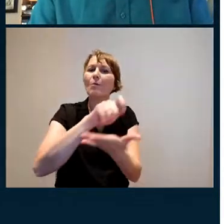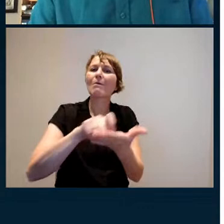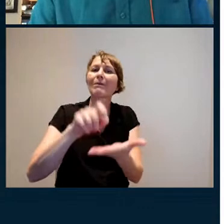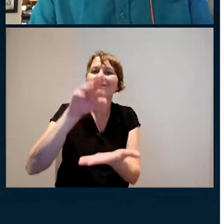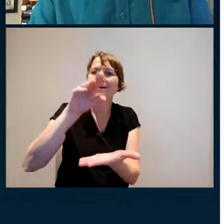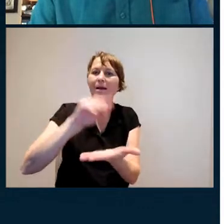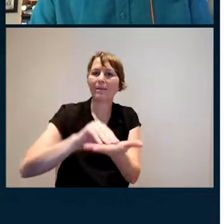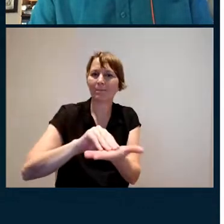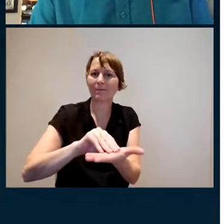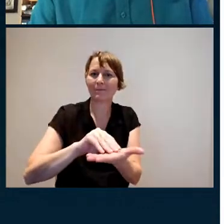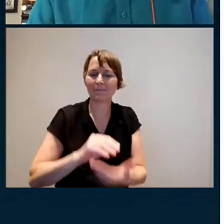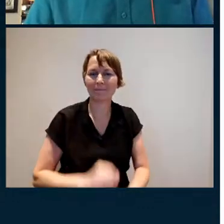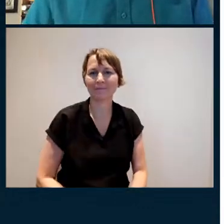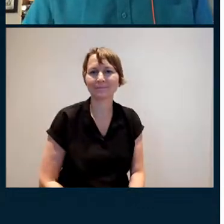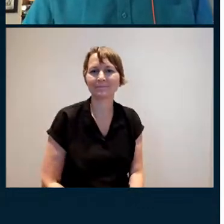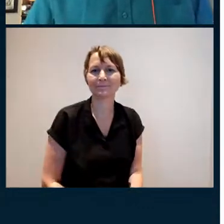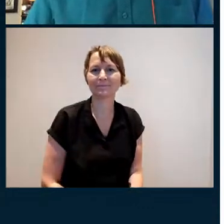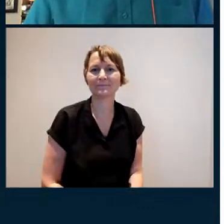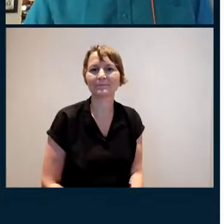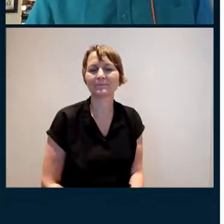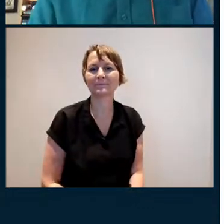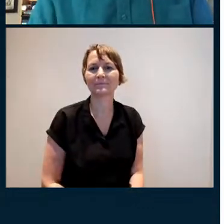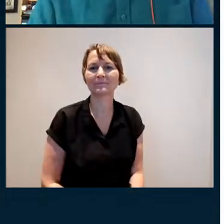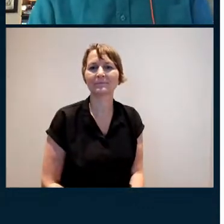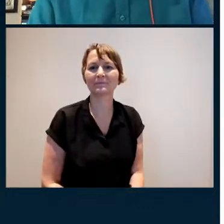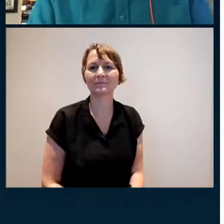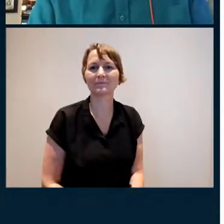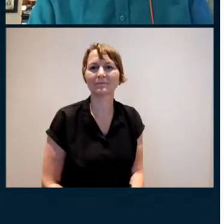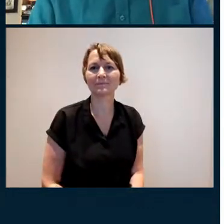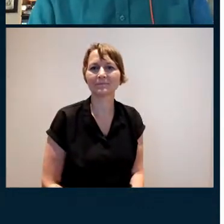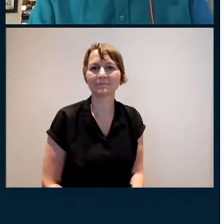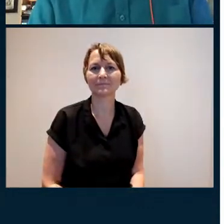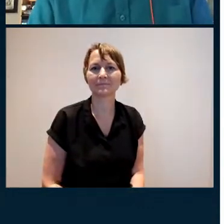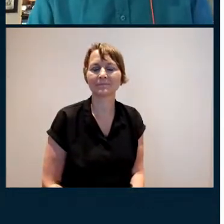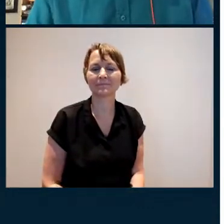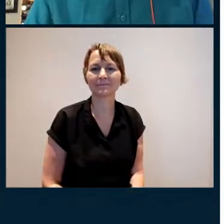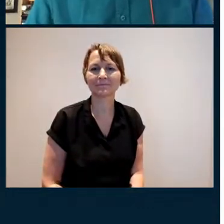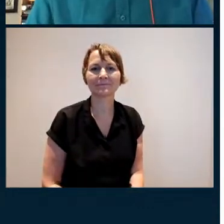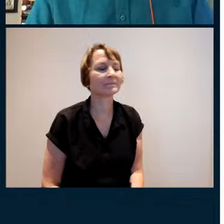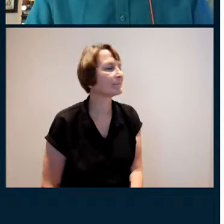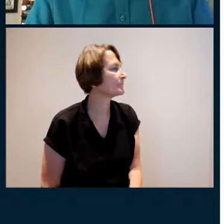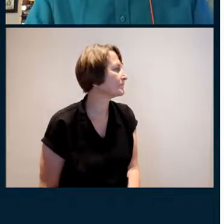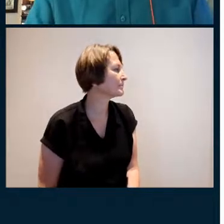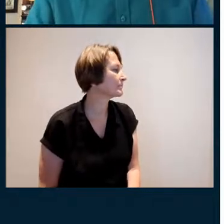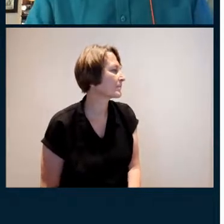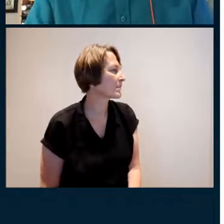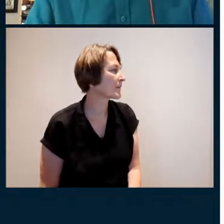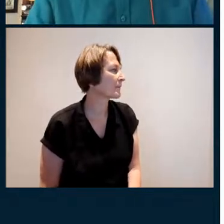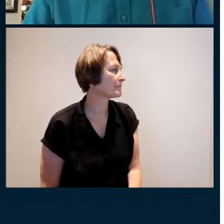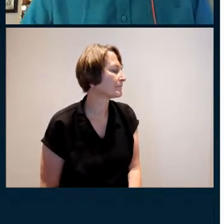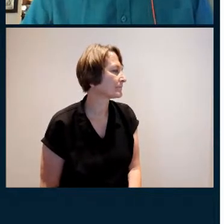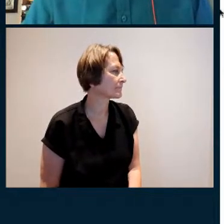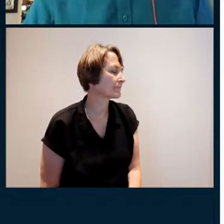this, and we'll do, nope, and I'll zoom this in.